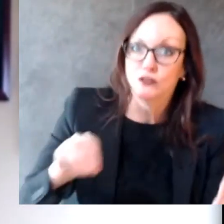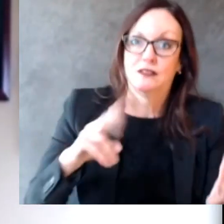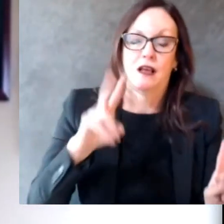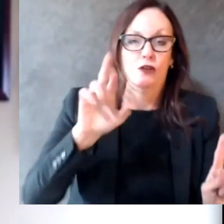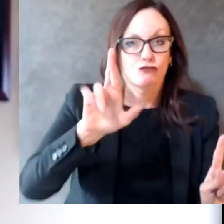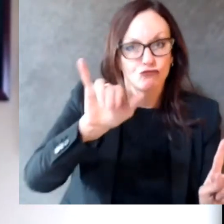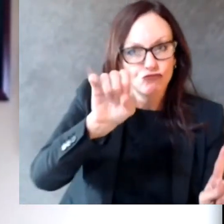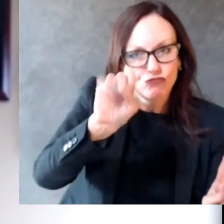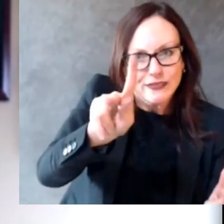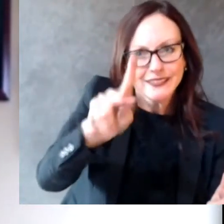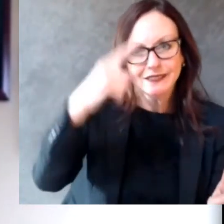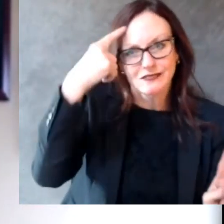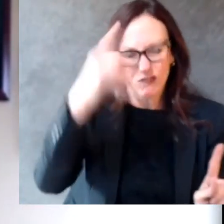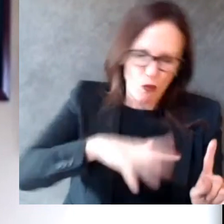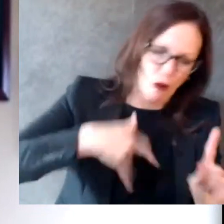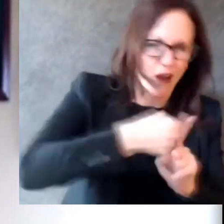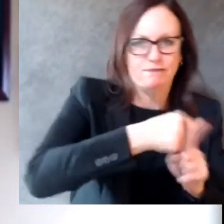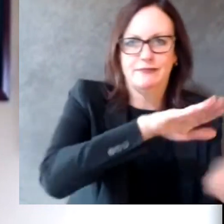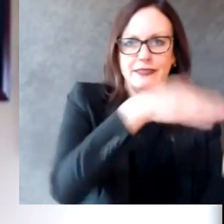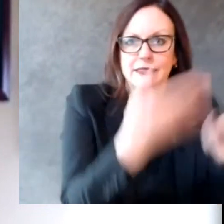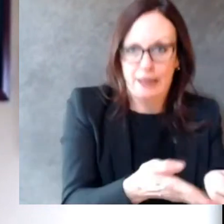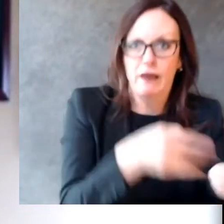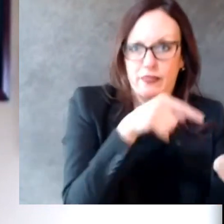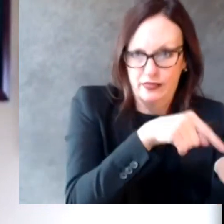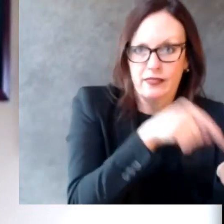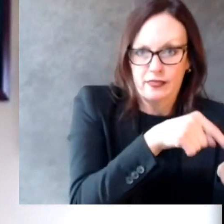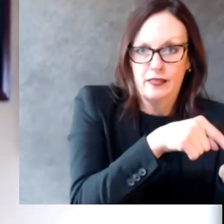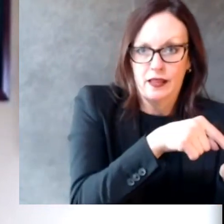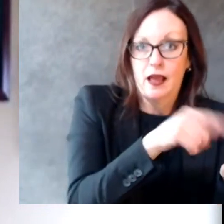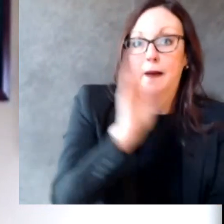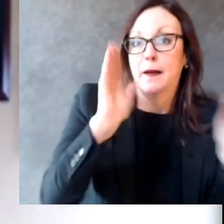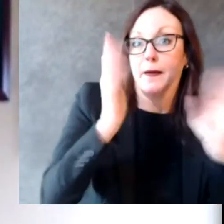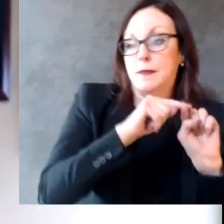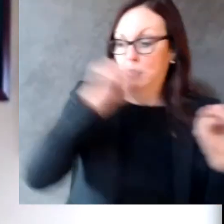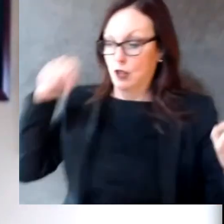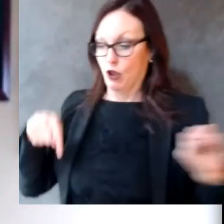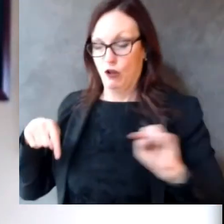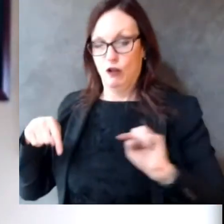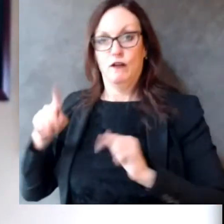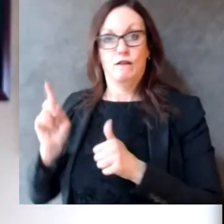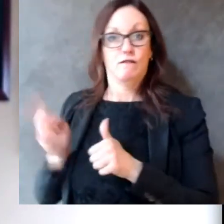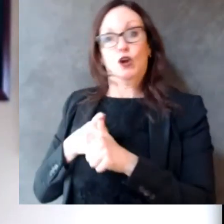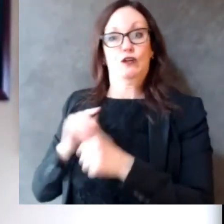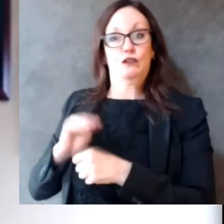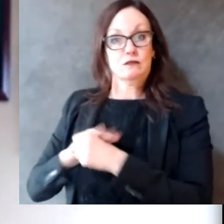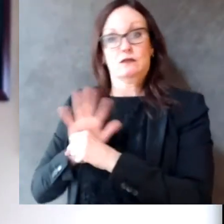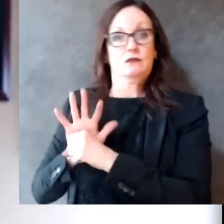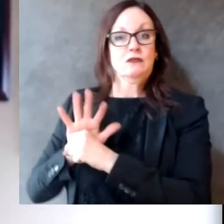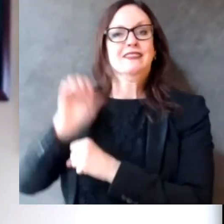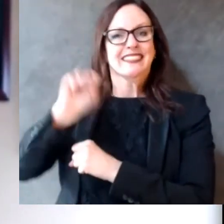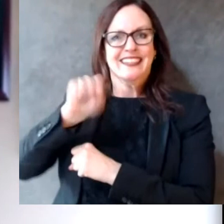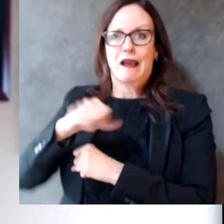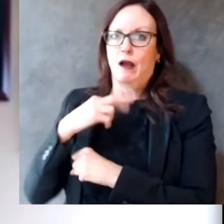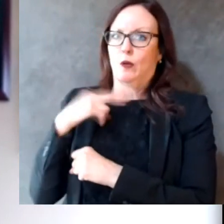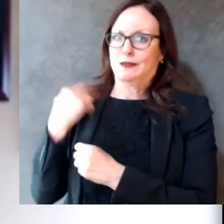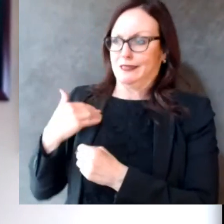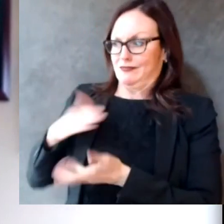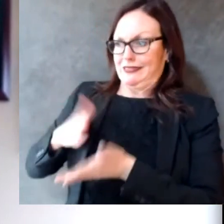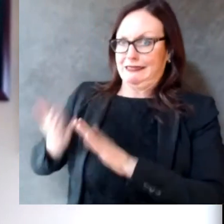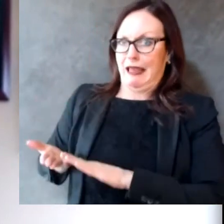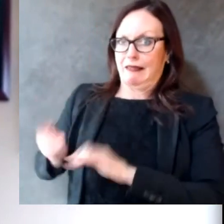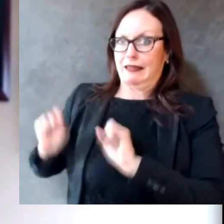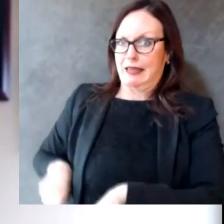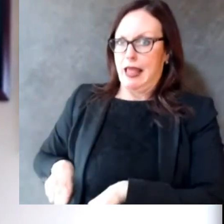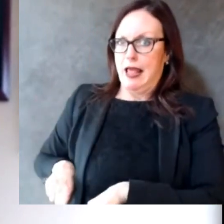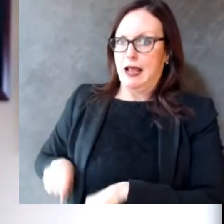Wisconsin right now, greater than 60% of the viruses that are circulating are the B117 variant. So in the